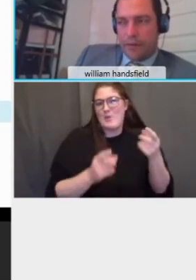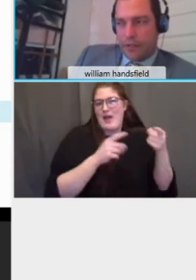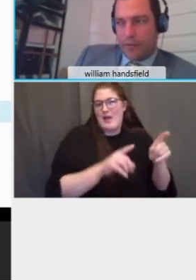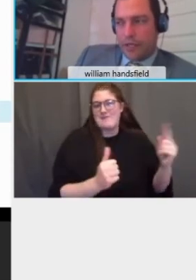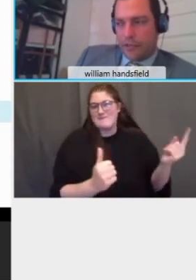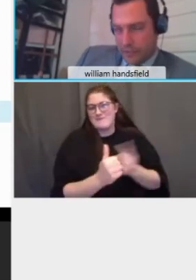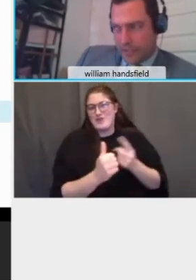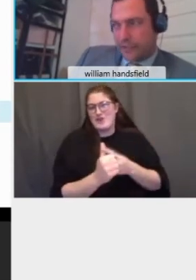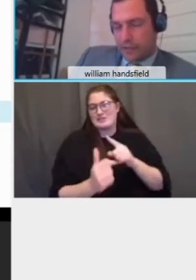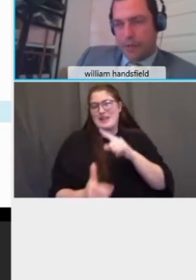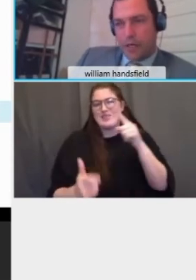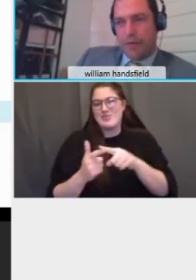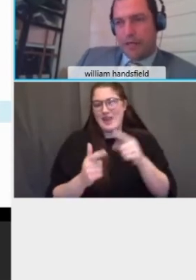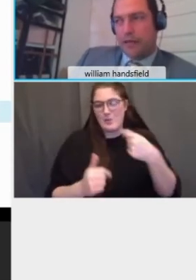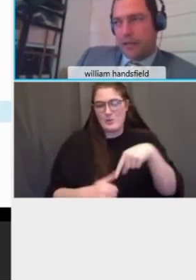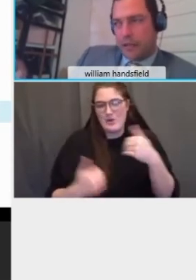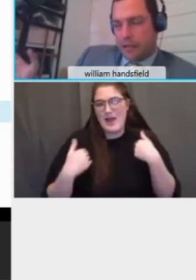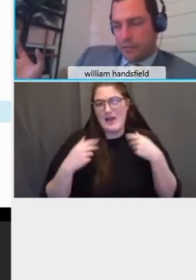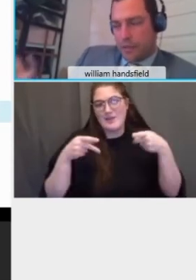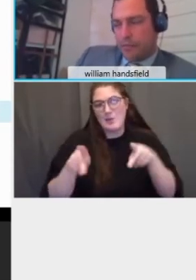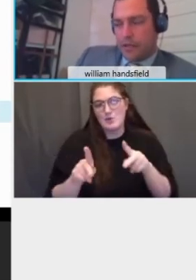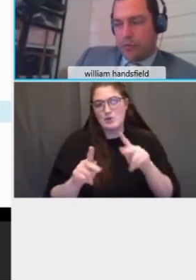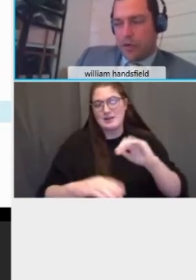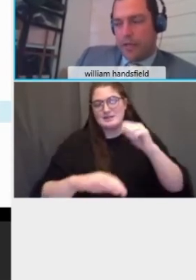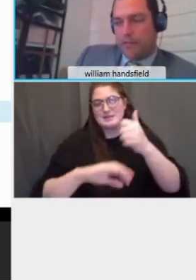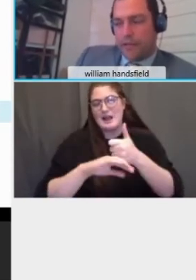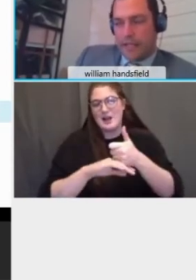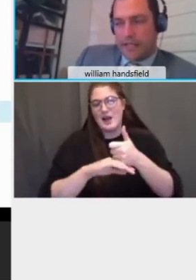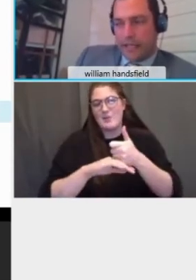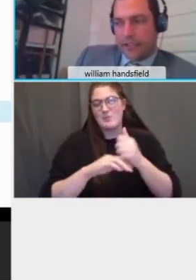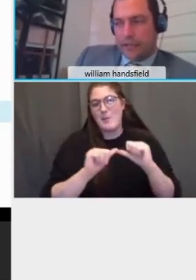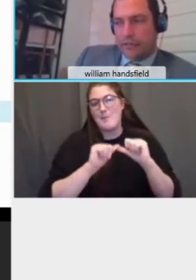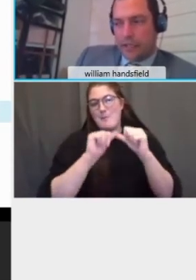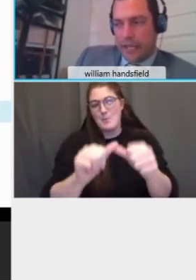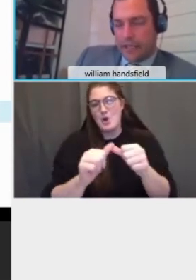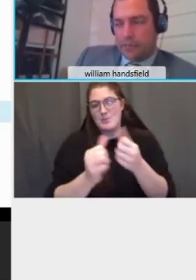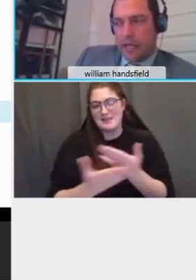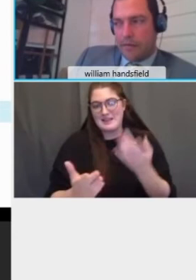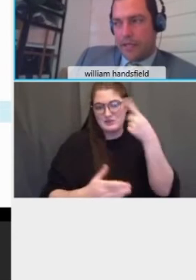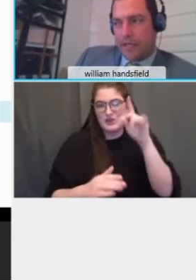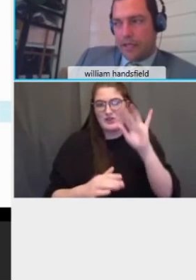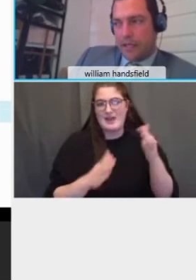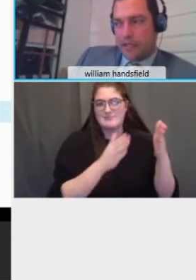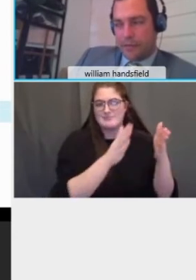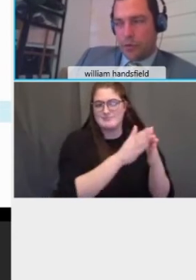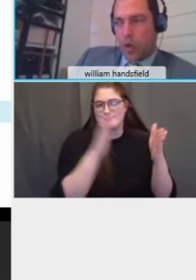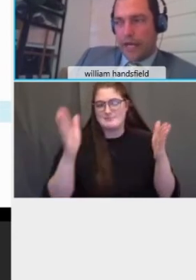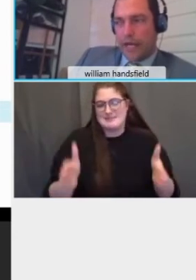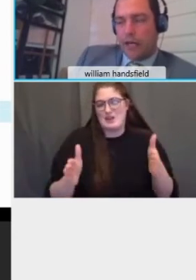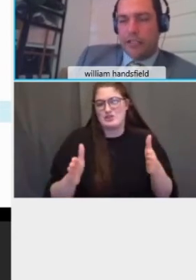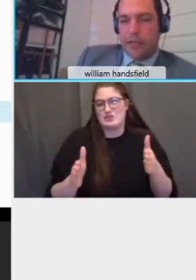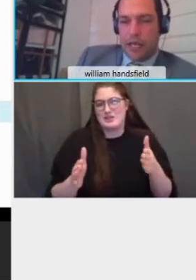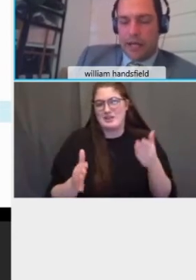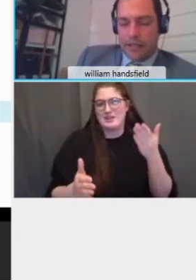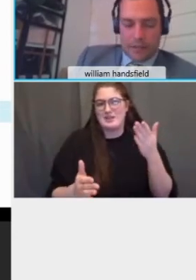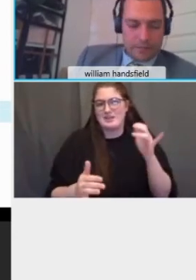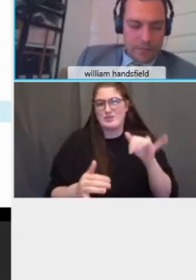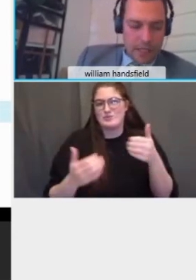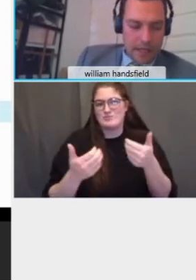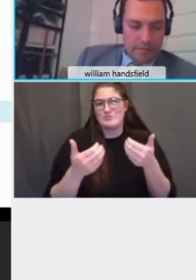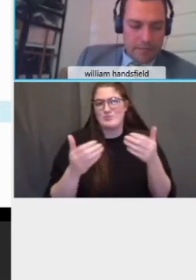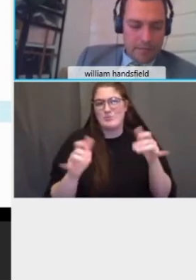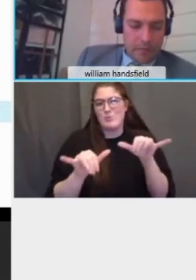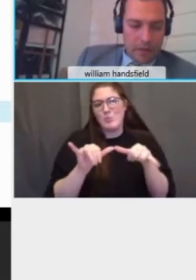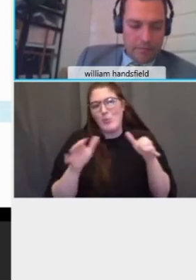we have the opportunity to put in essentially the permanent equipment for that section. Again, it will probably be some of those wide concrete